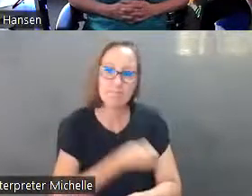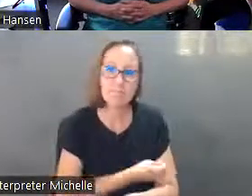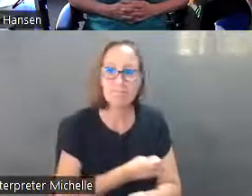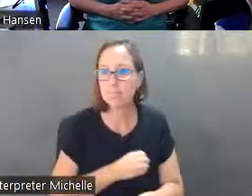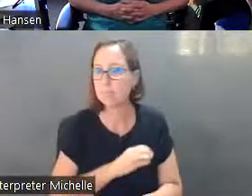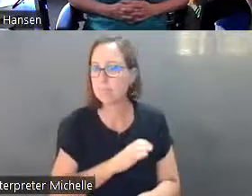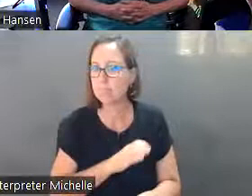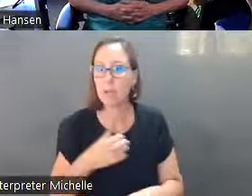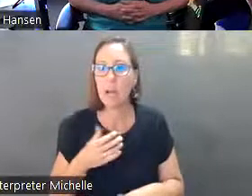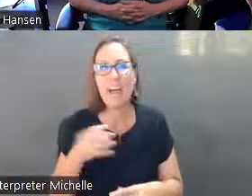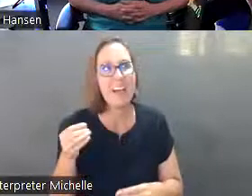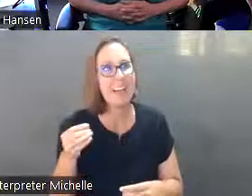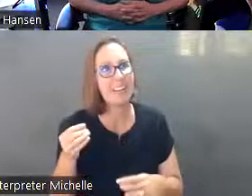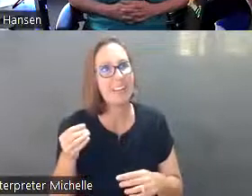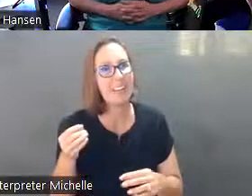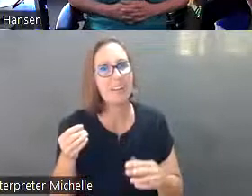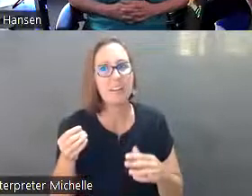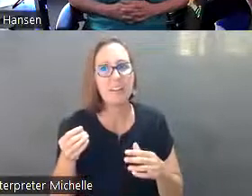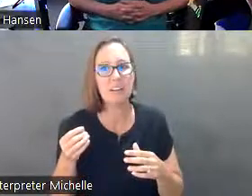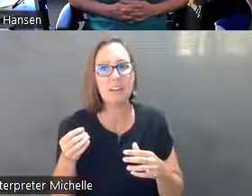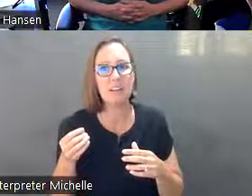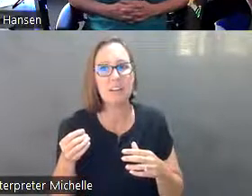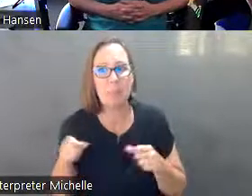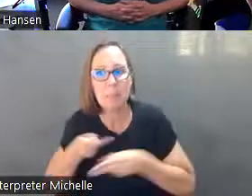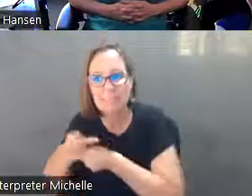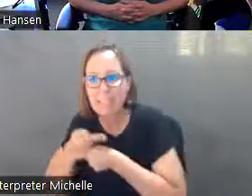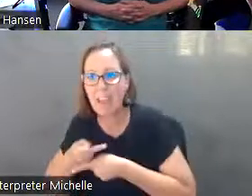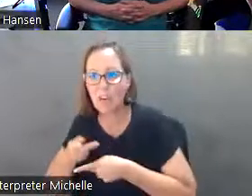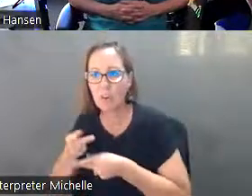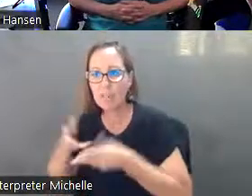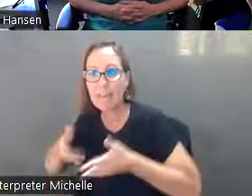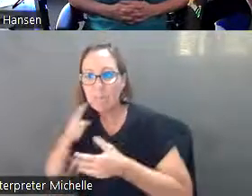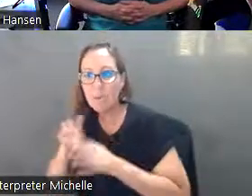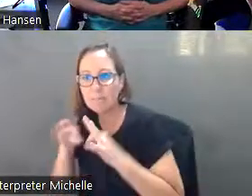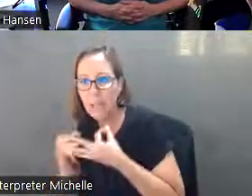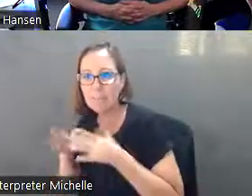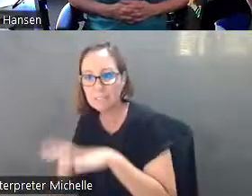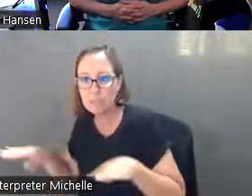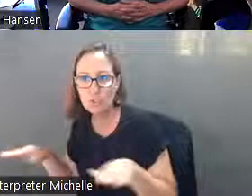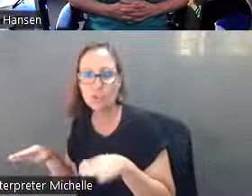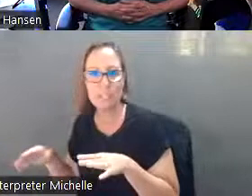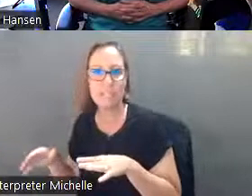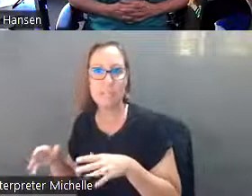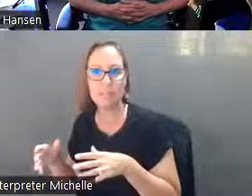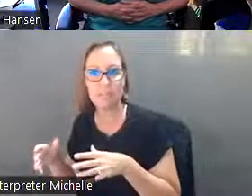have something left for our family, for our children. And